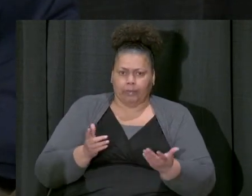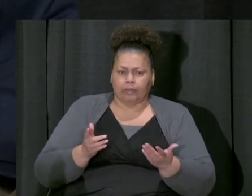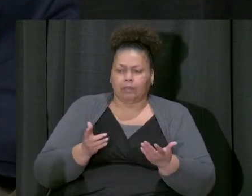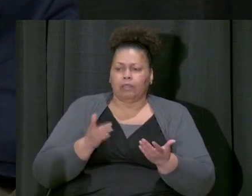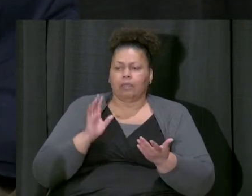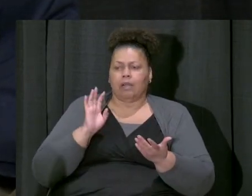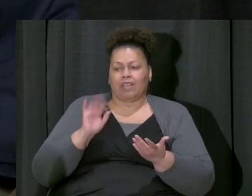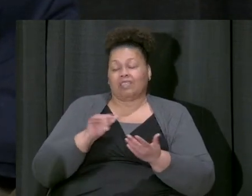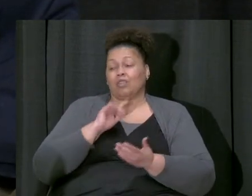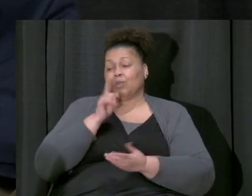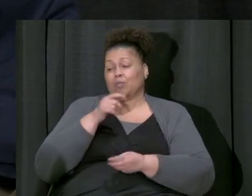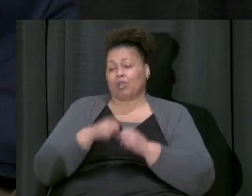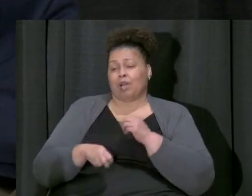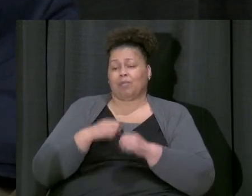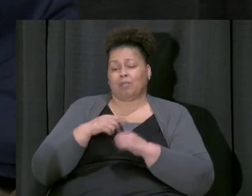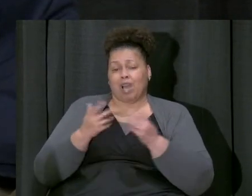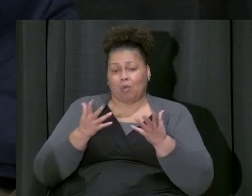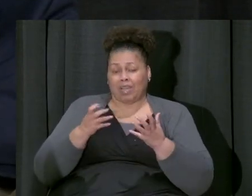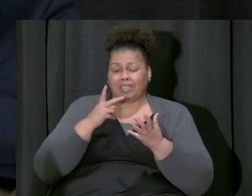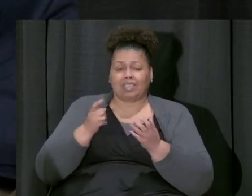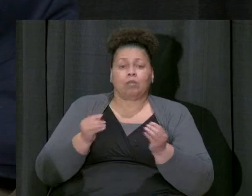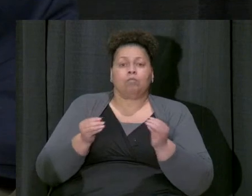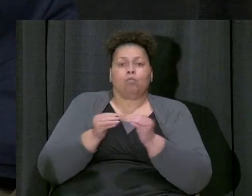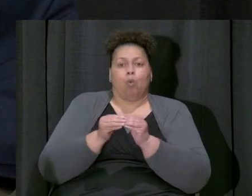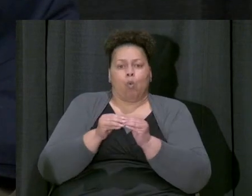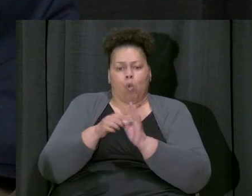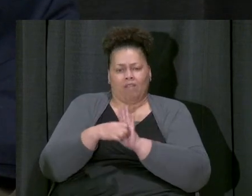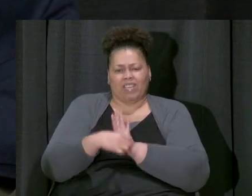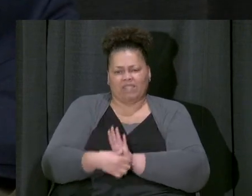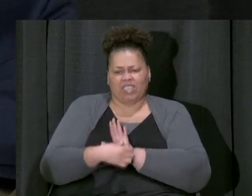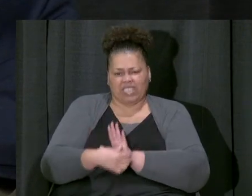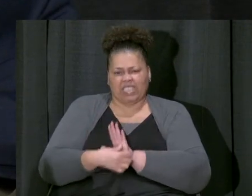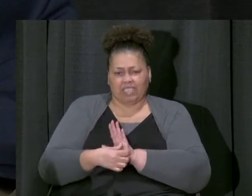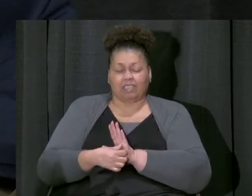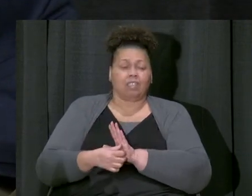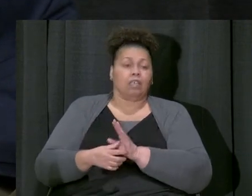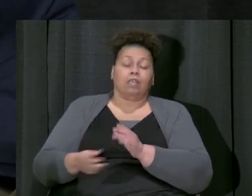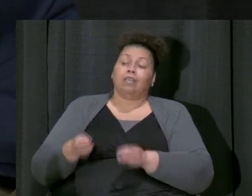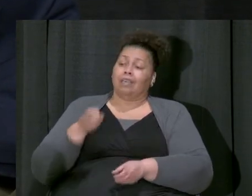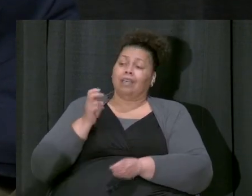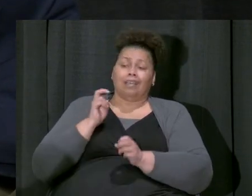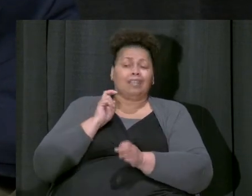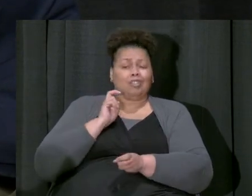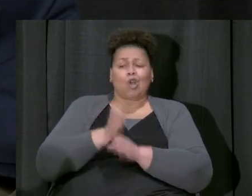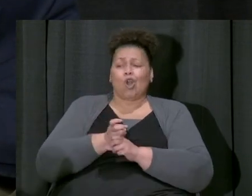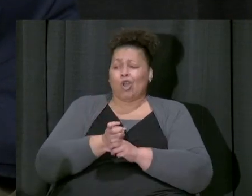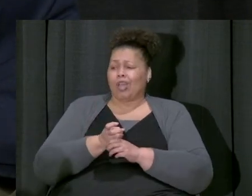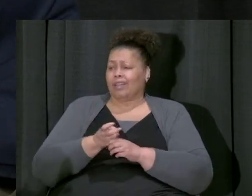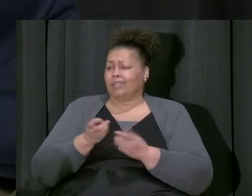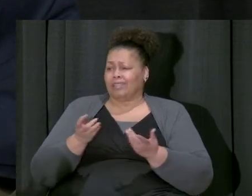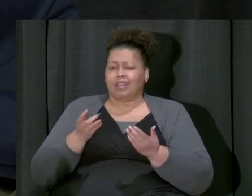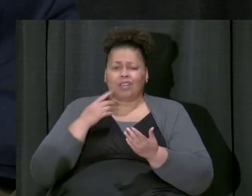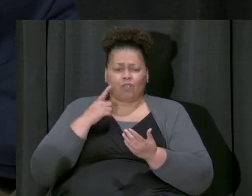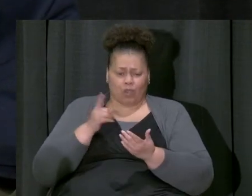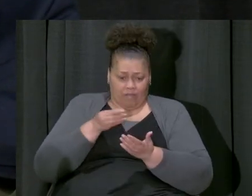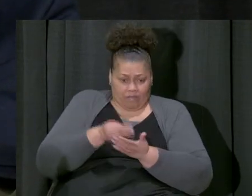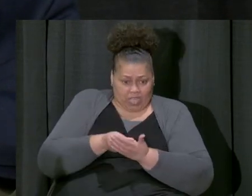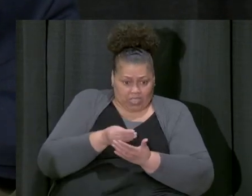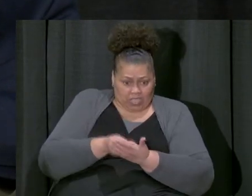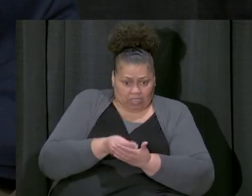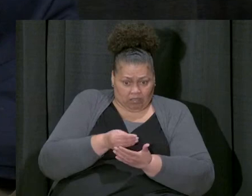So I would like to see a greater emphasis, and it's hard, on funding